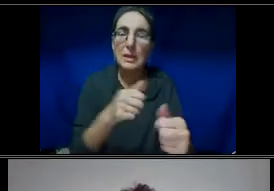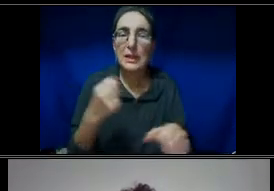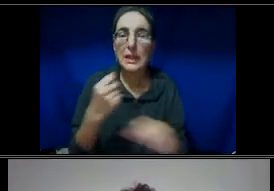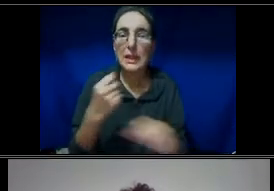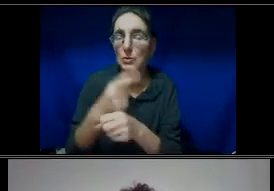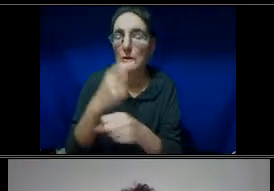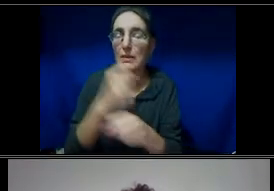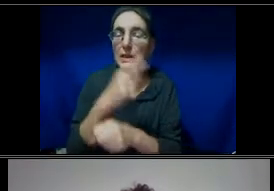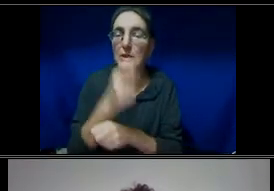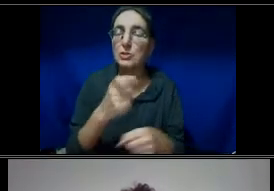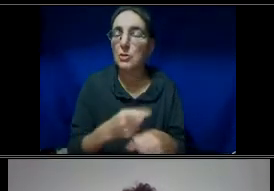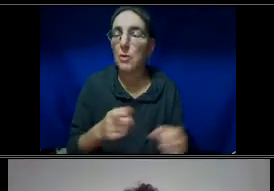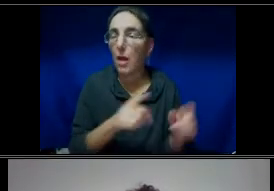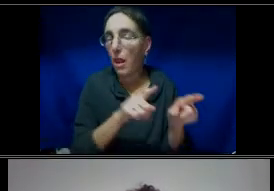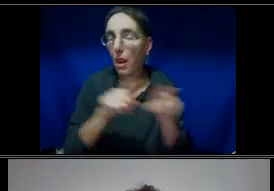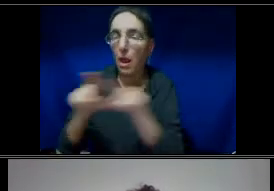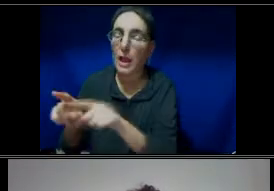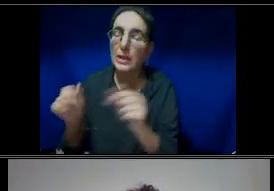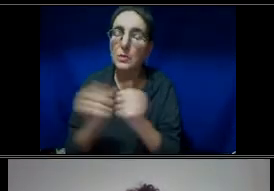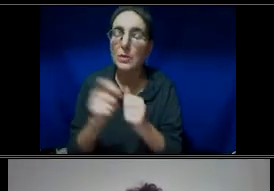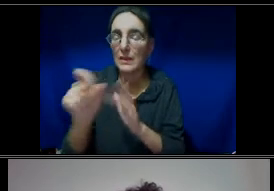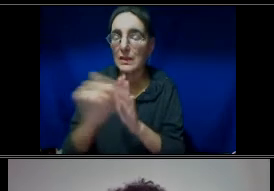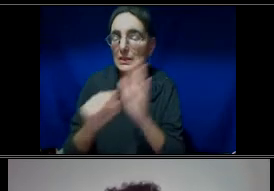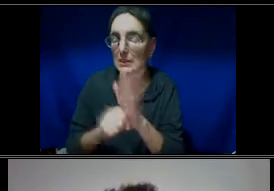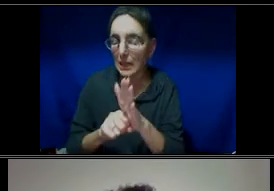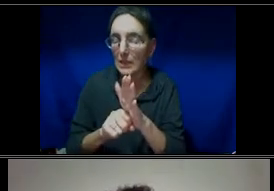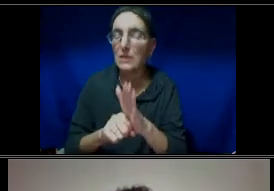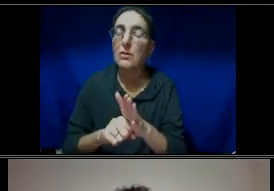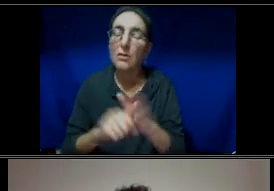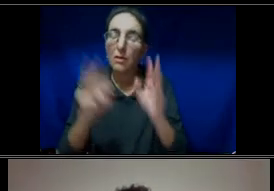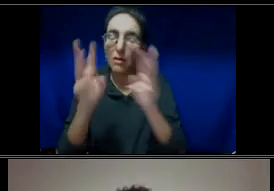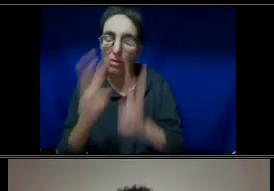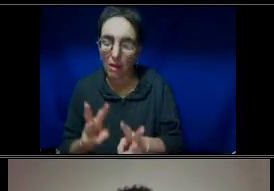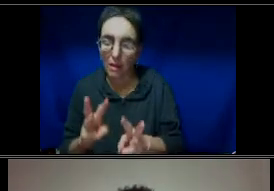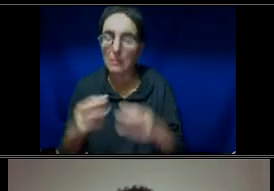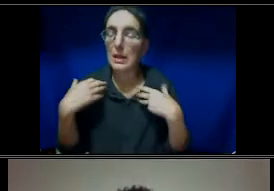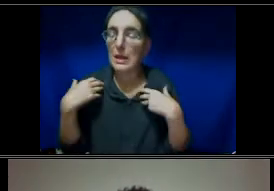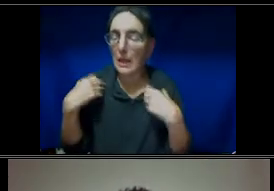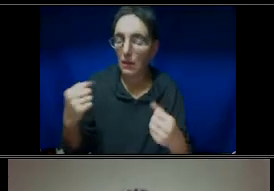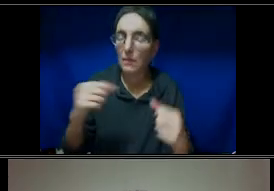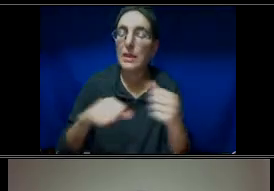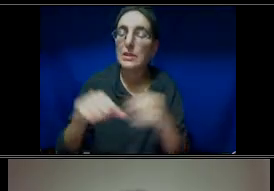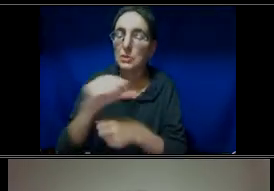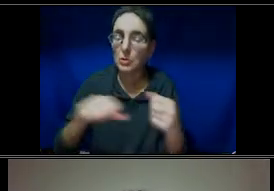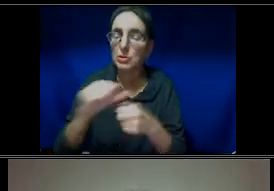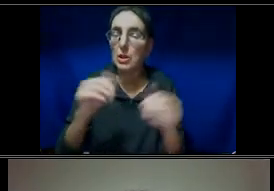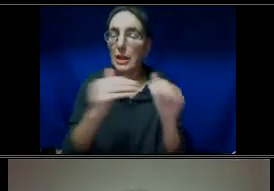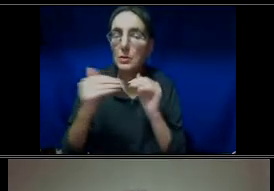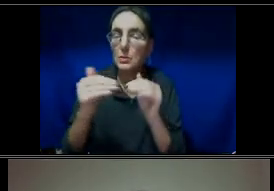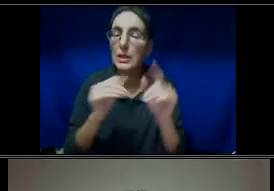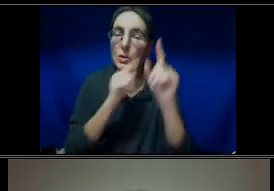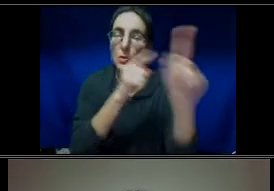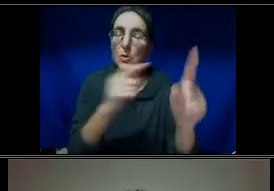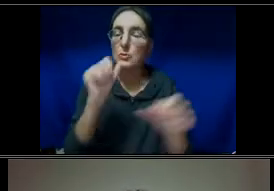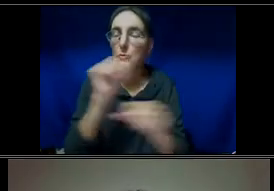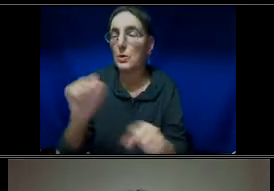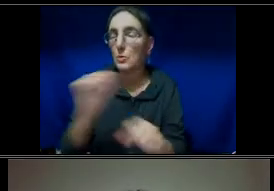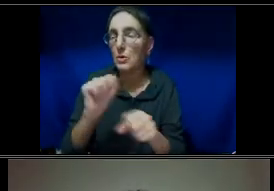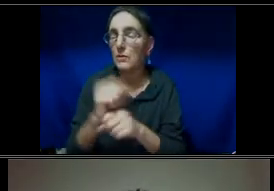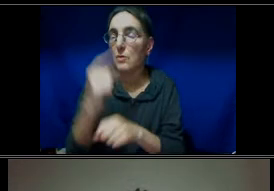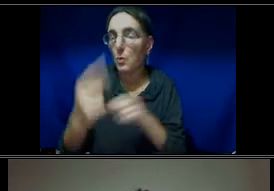the state's climate, health, and social equity goals. So we worked for about 1.5 years to develop this